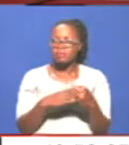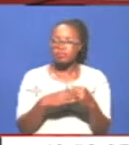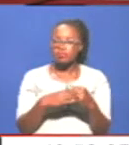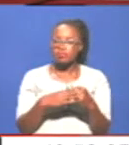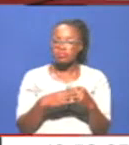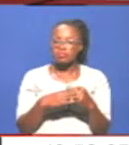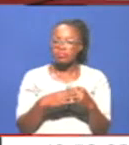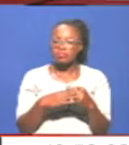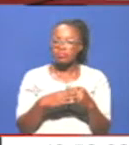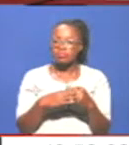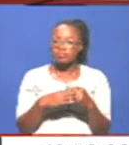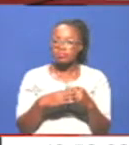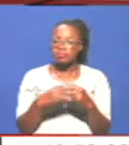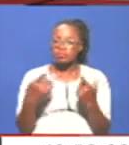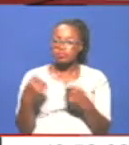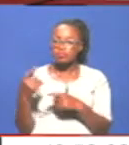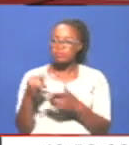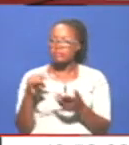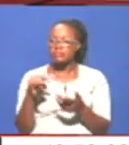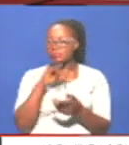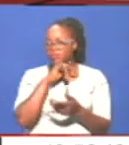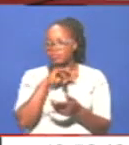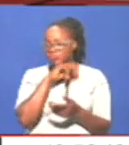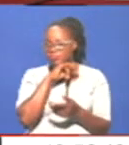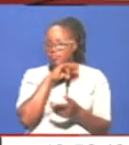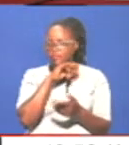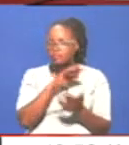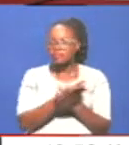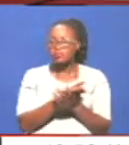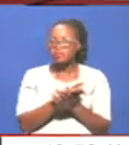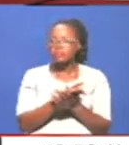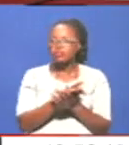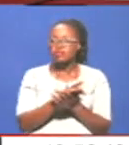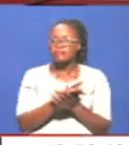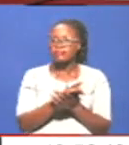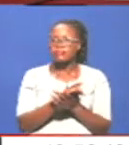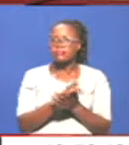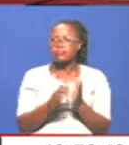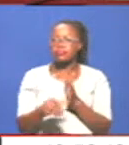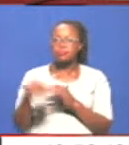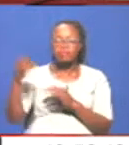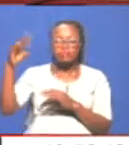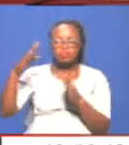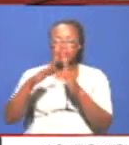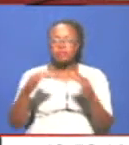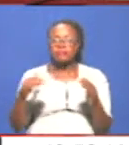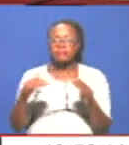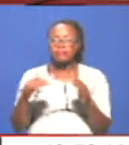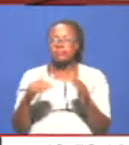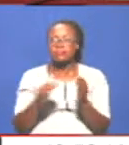2019, I traveled in Uganda and a lighthouse chess club where I got my